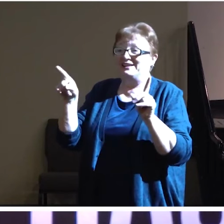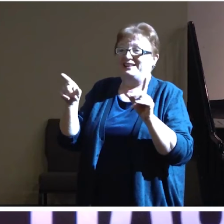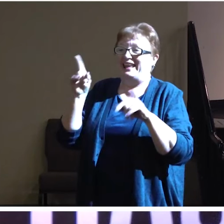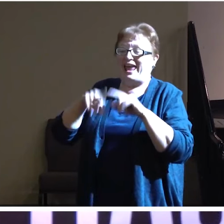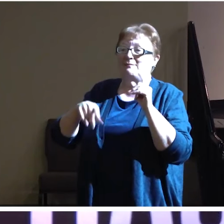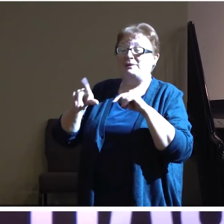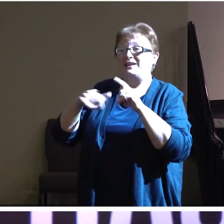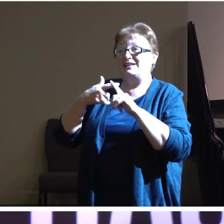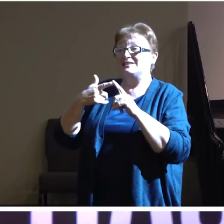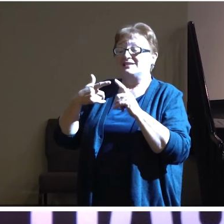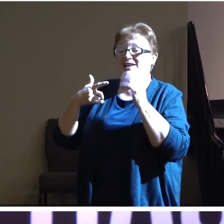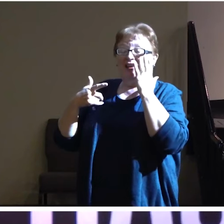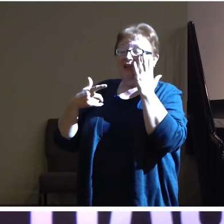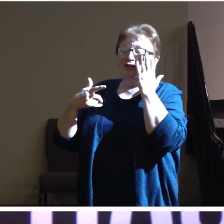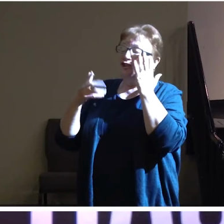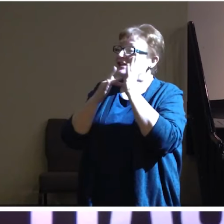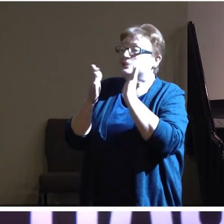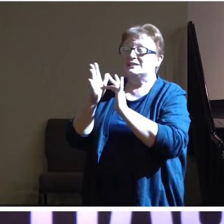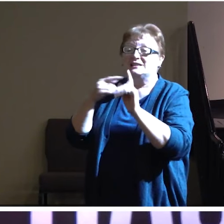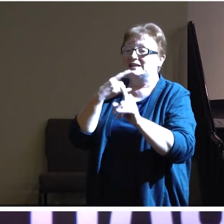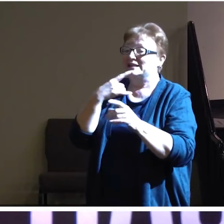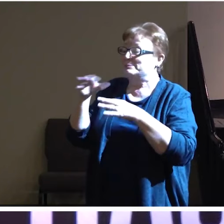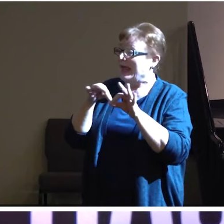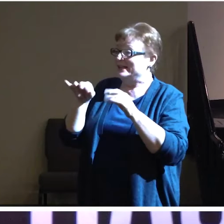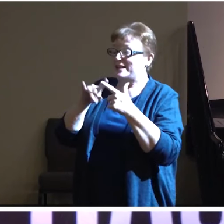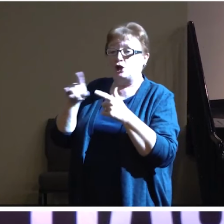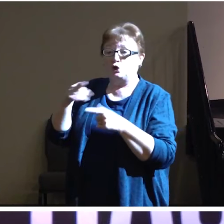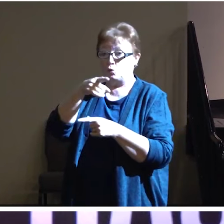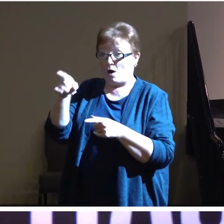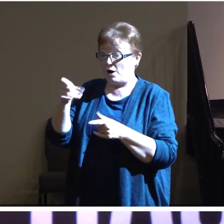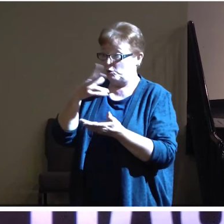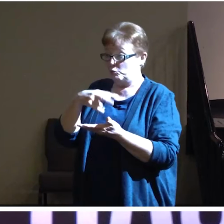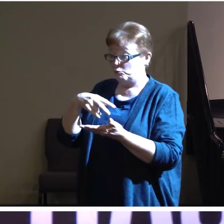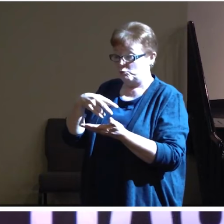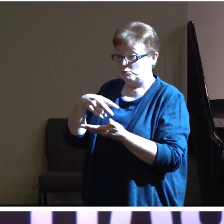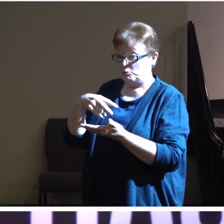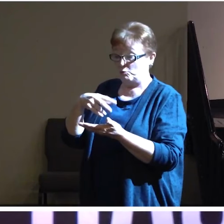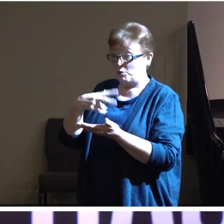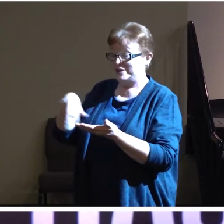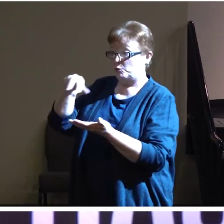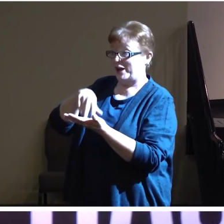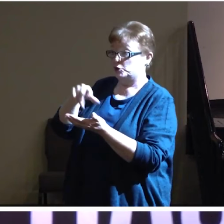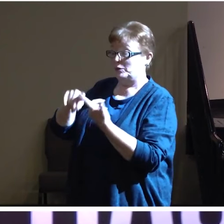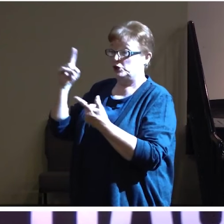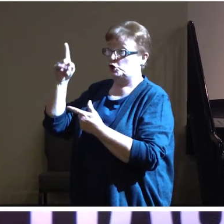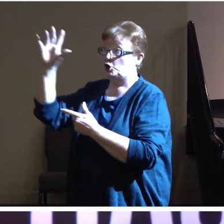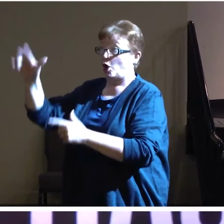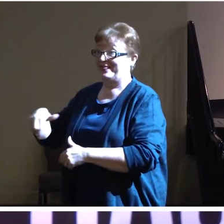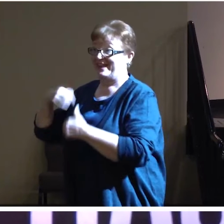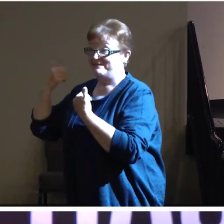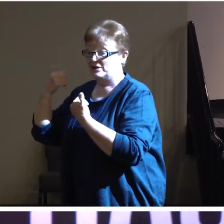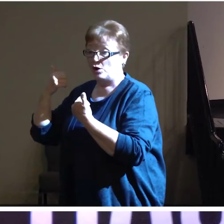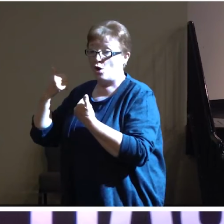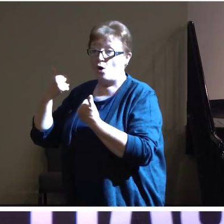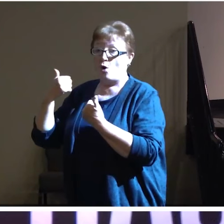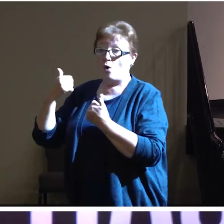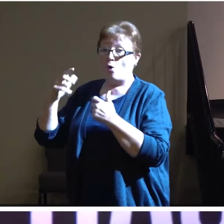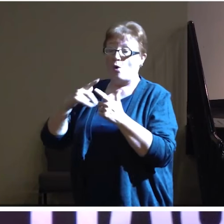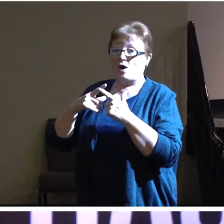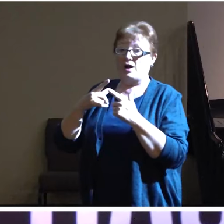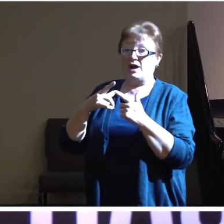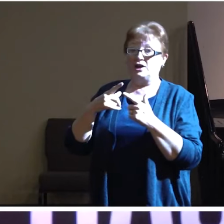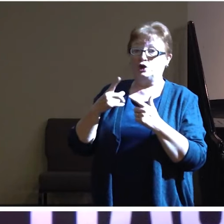That you were either resurrected to eternal living, or you're resurrected to eternal dying.